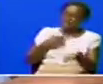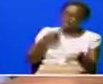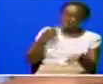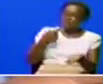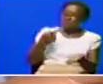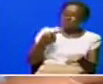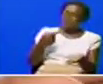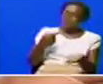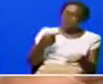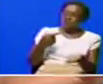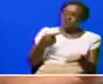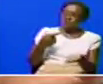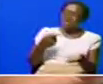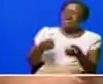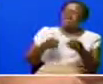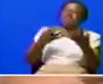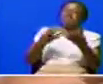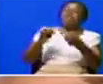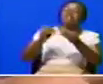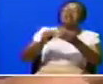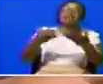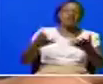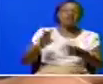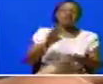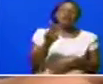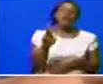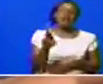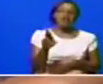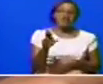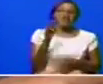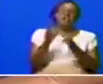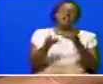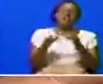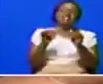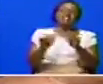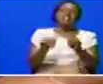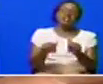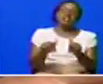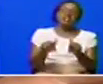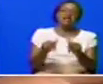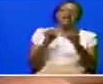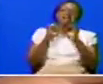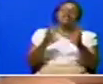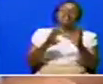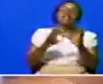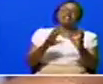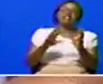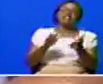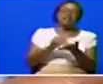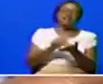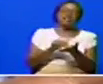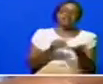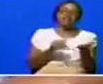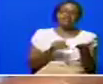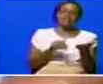that given the figures, the way they look like, if they stay the way they look like and nothing else, we